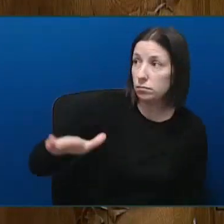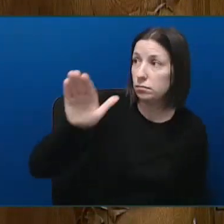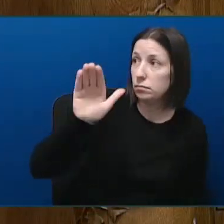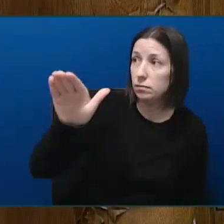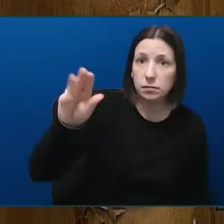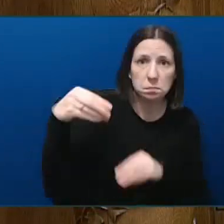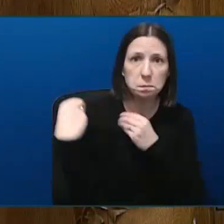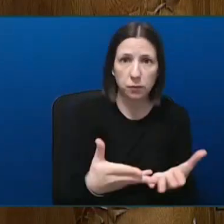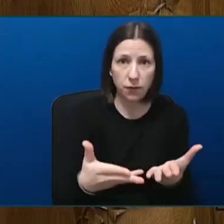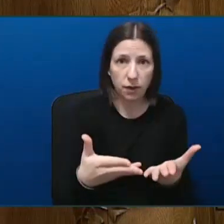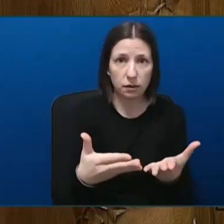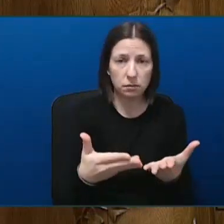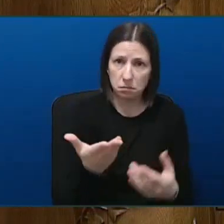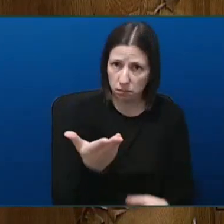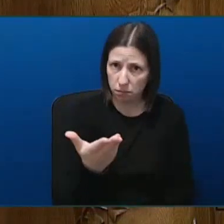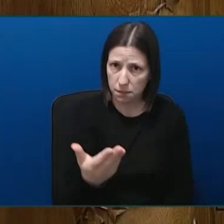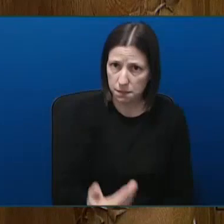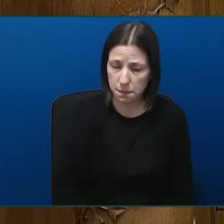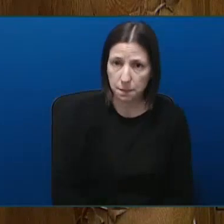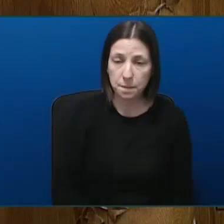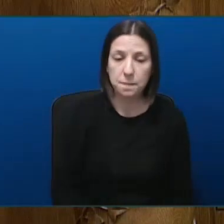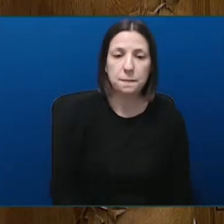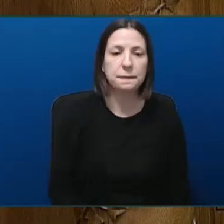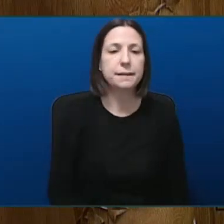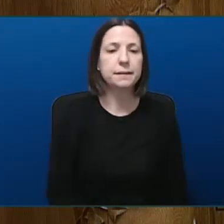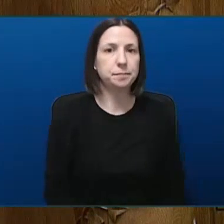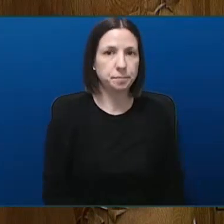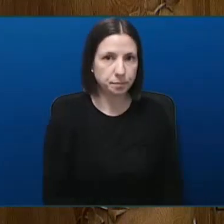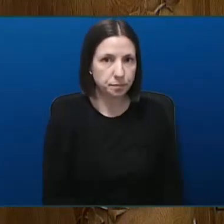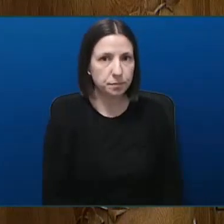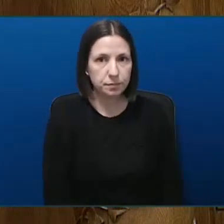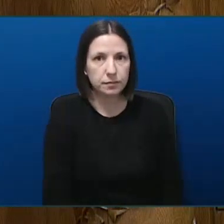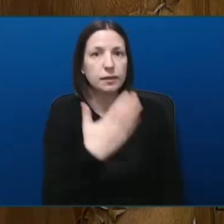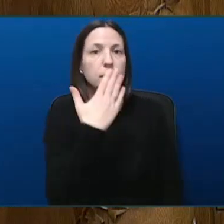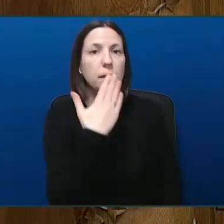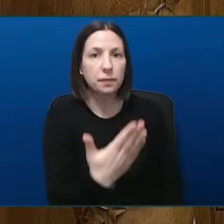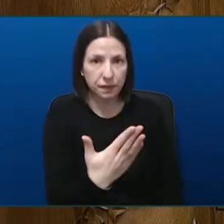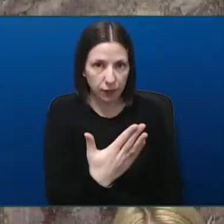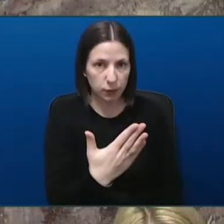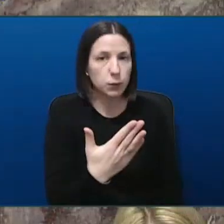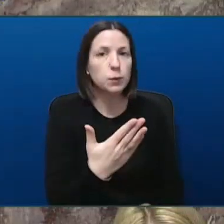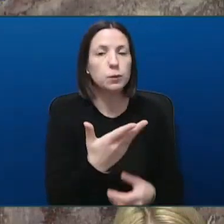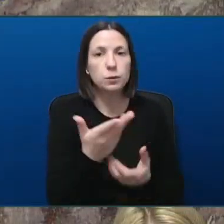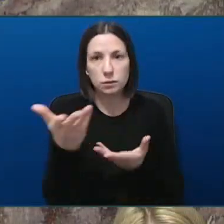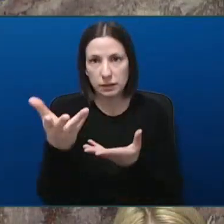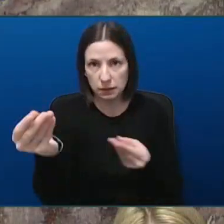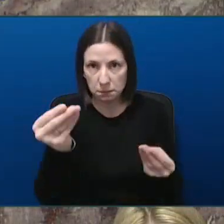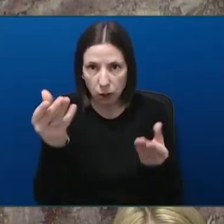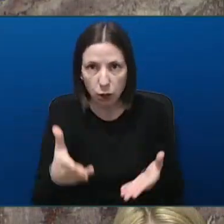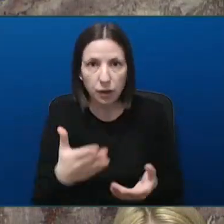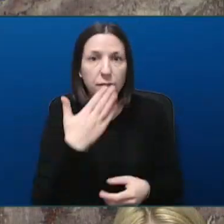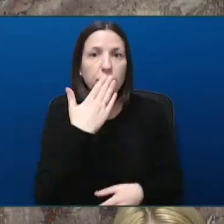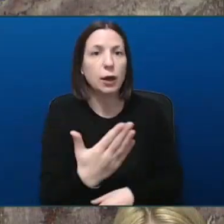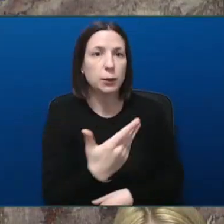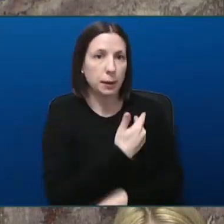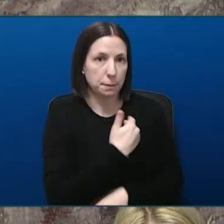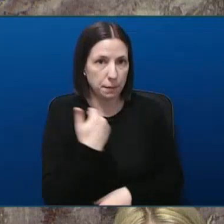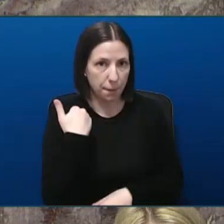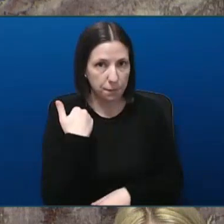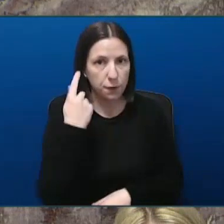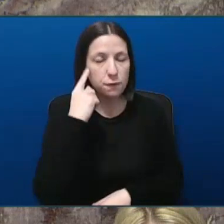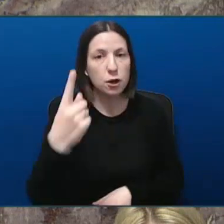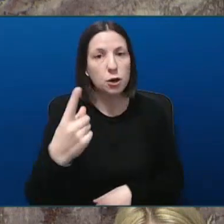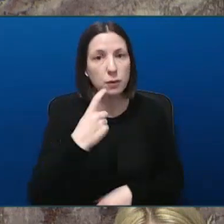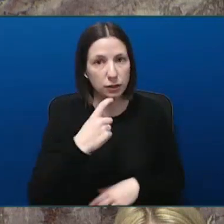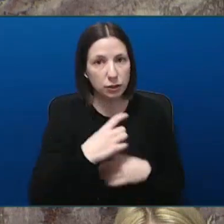Minister of Mental Health and Addictions. Thank you, Honourable Speaker, and thank you to the member for her question. And more